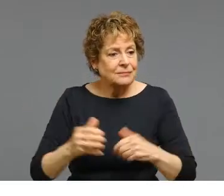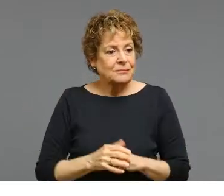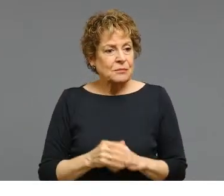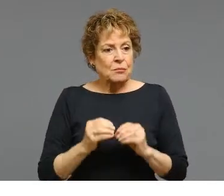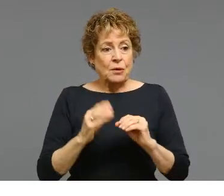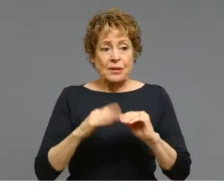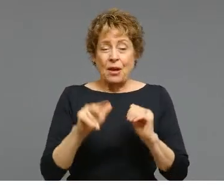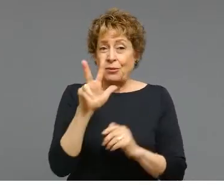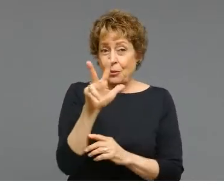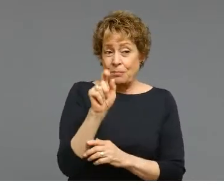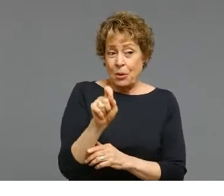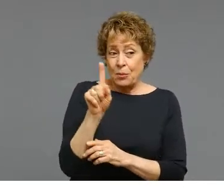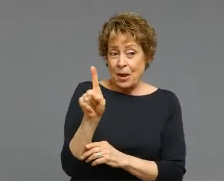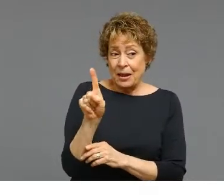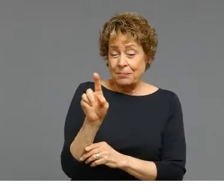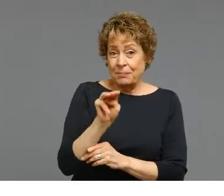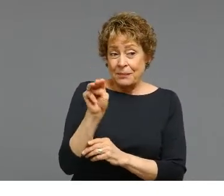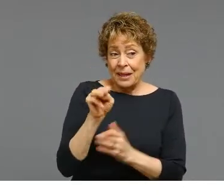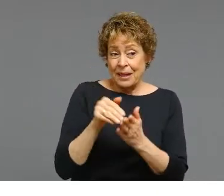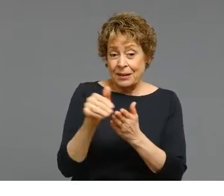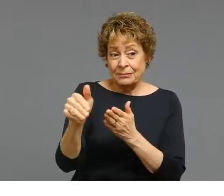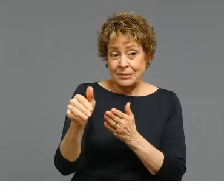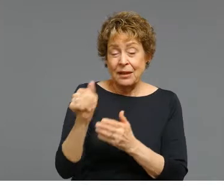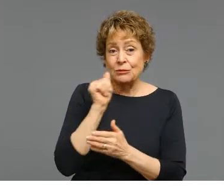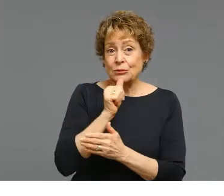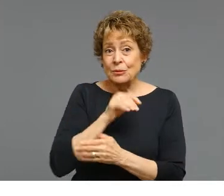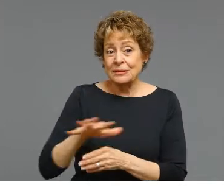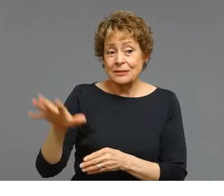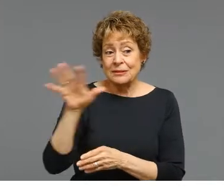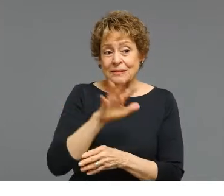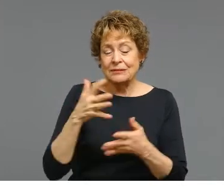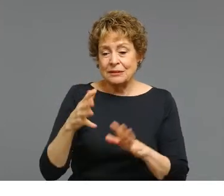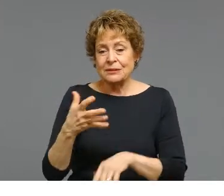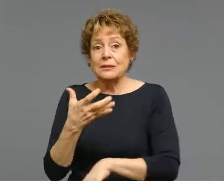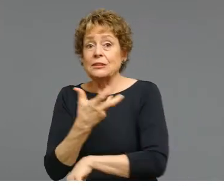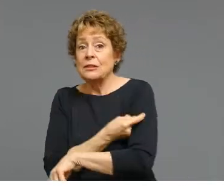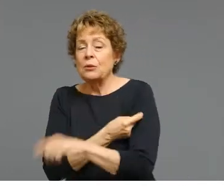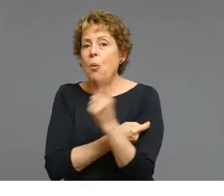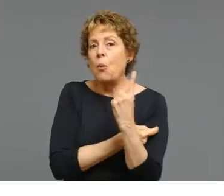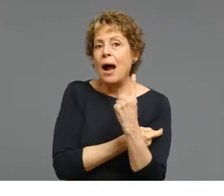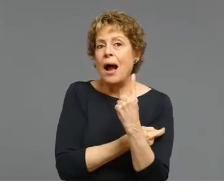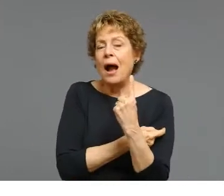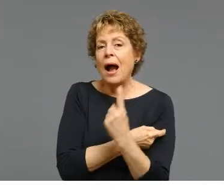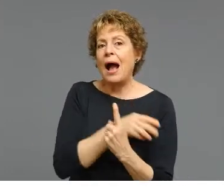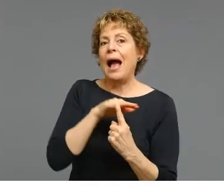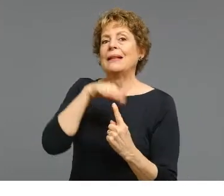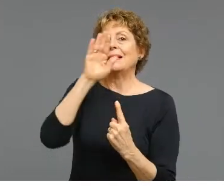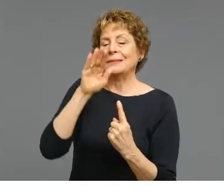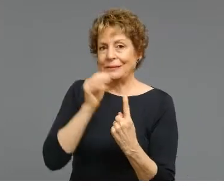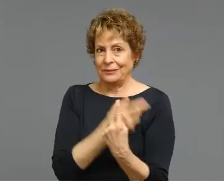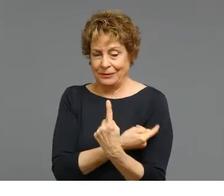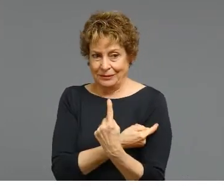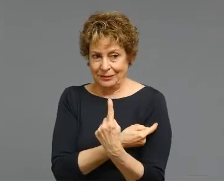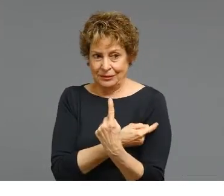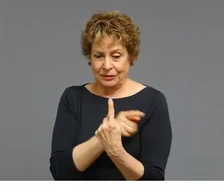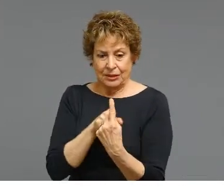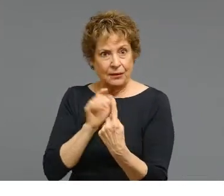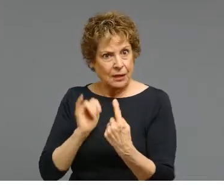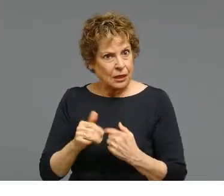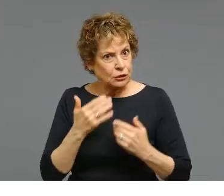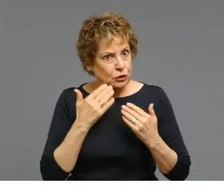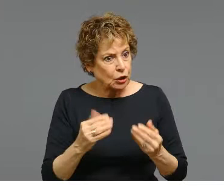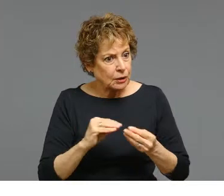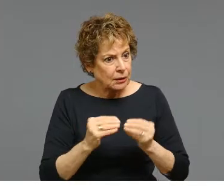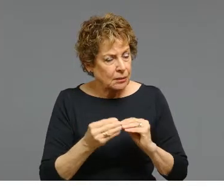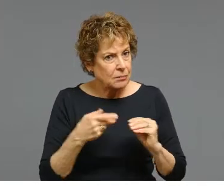3.1 million Arizonans who have received at least one dose, and so that's very good. We continue to increase the number of people who are